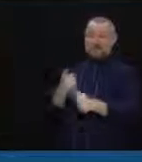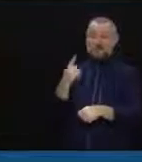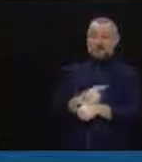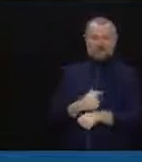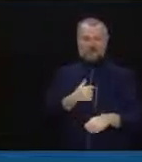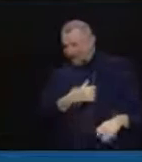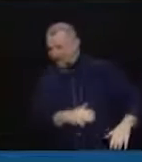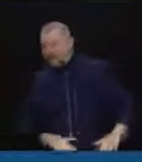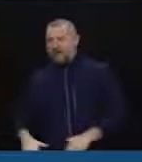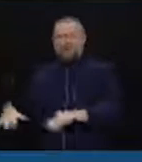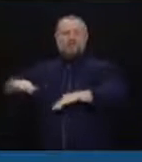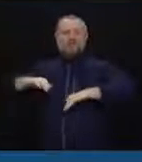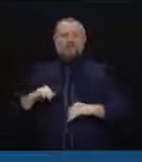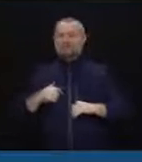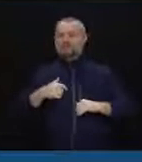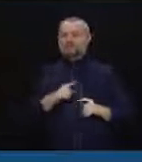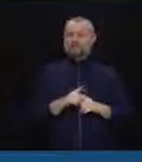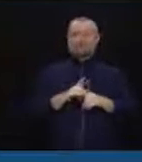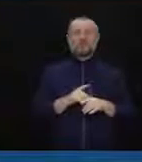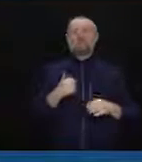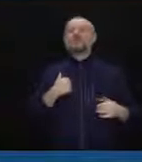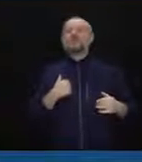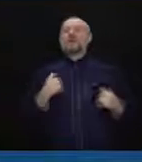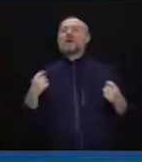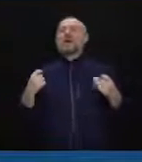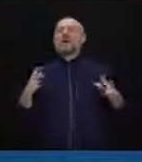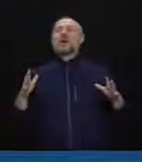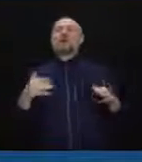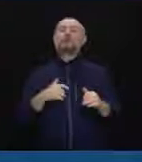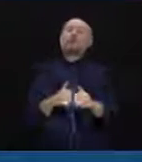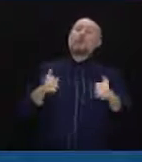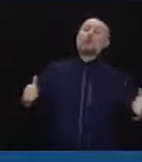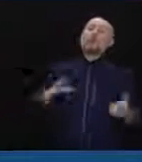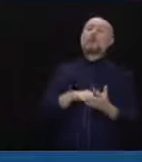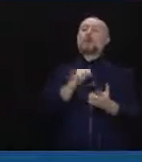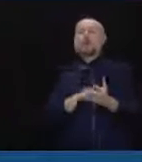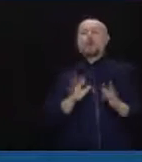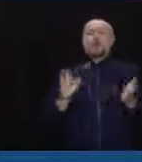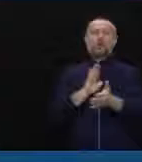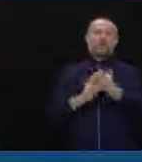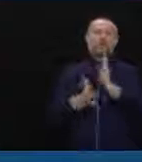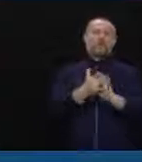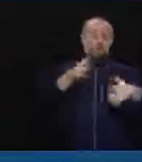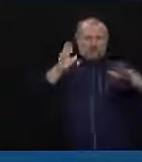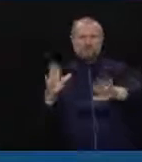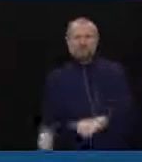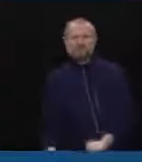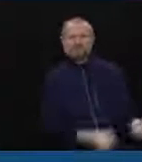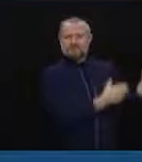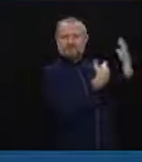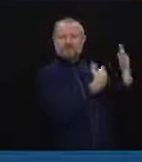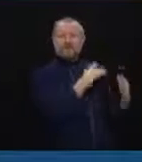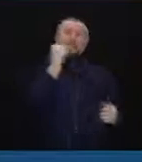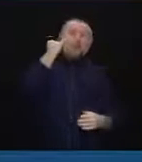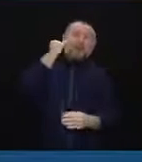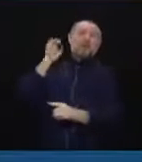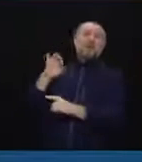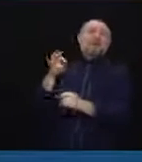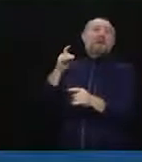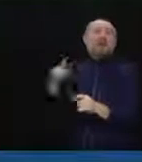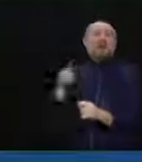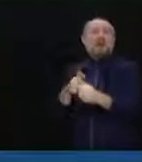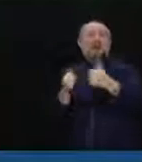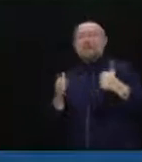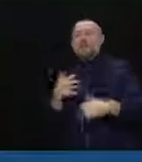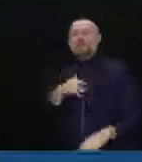era of remote learning is over, except in extraordinary circumstances, and that was the whole genesis behind the